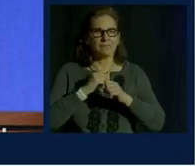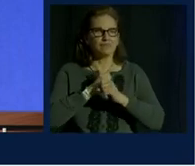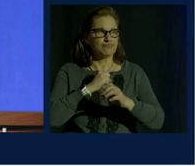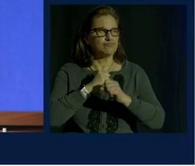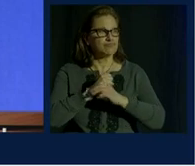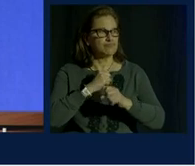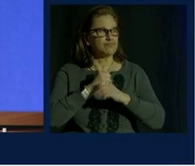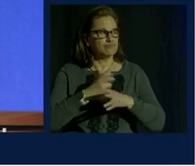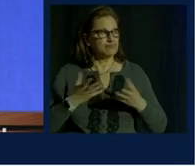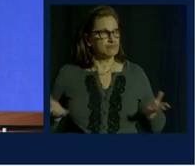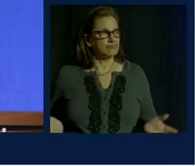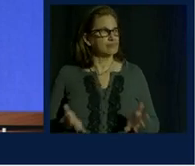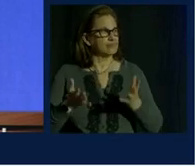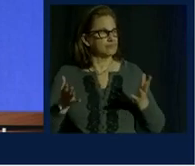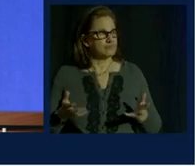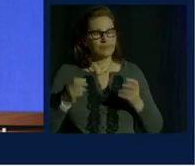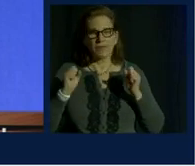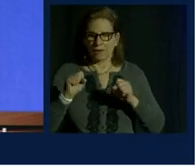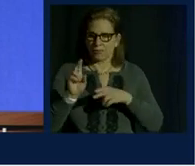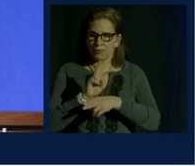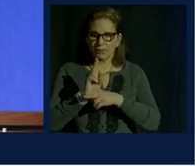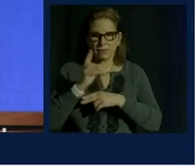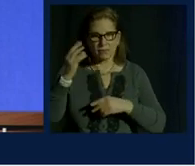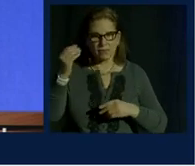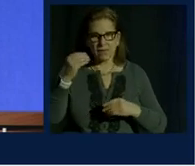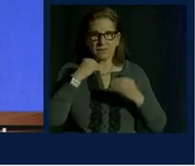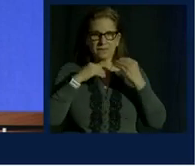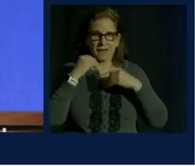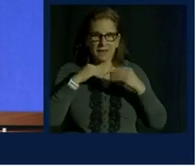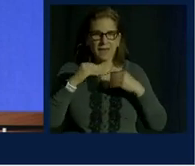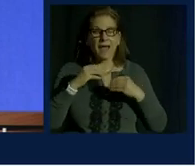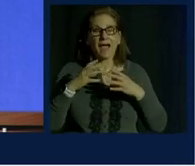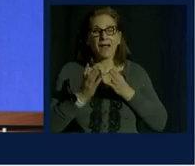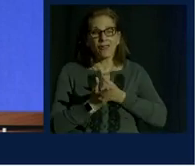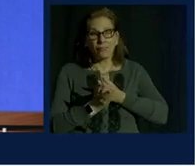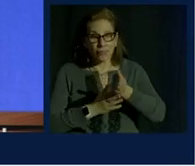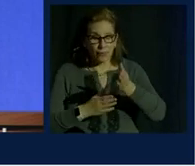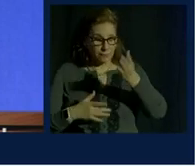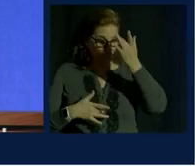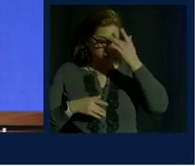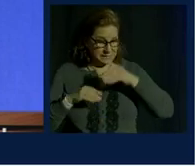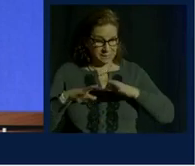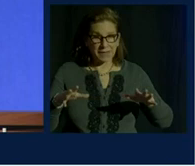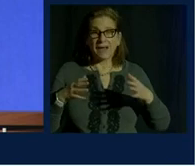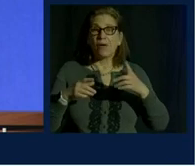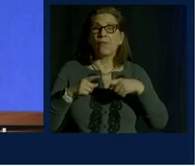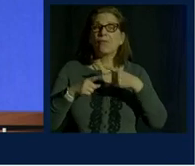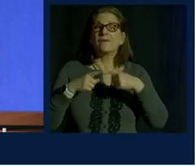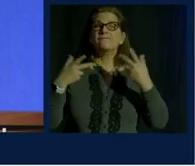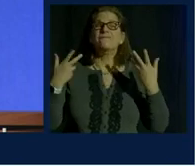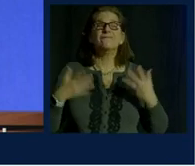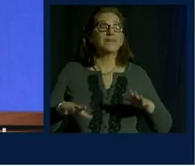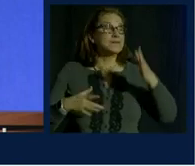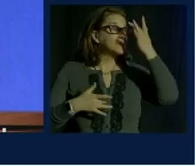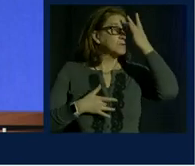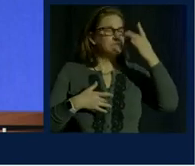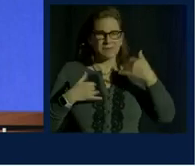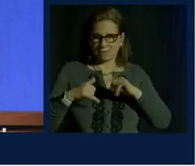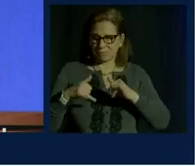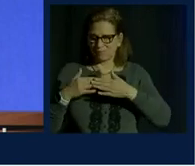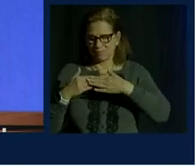eating. During the remainder of the pandemic and post-pandemic, it's essential that we promote outdoor use of